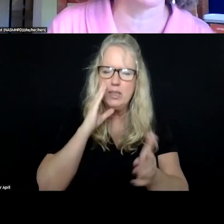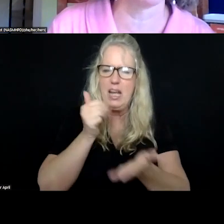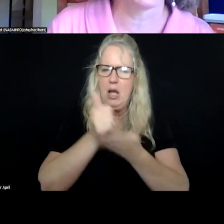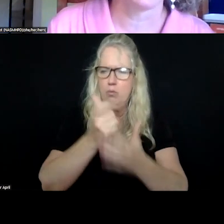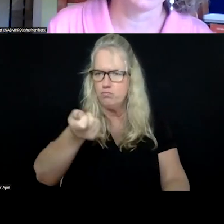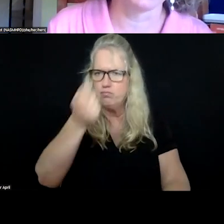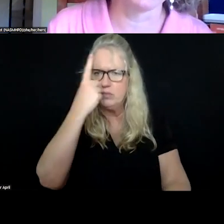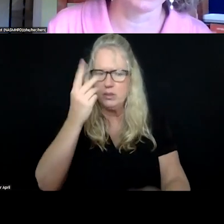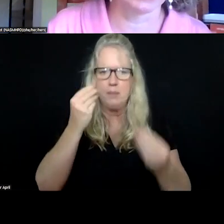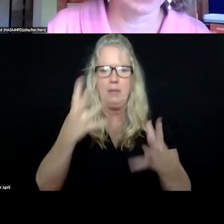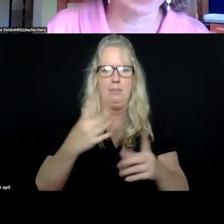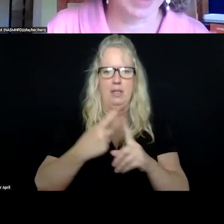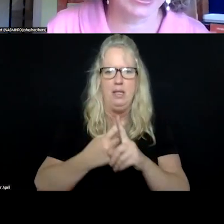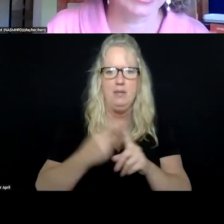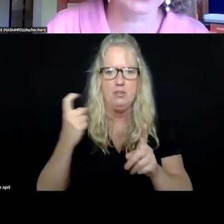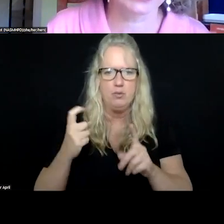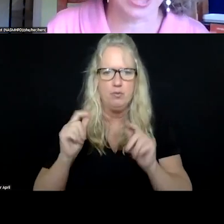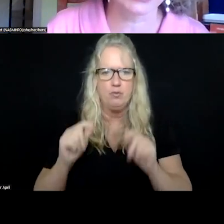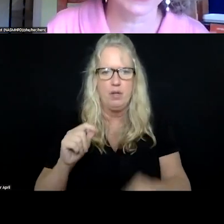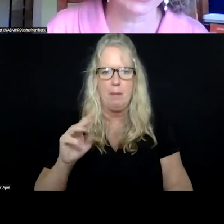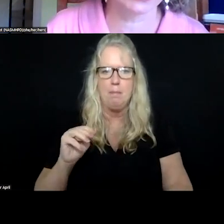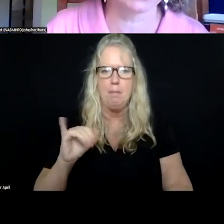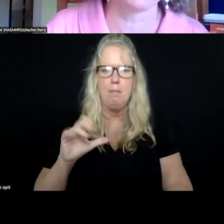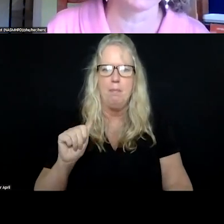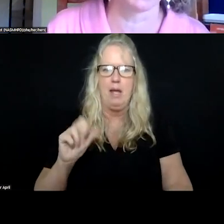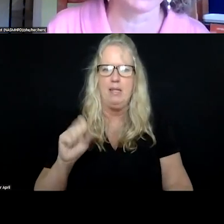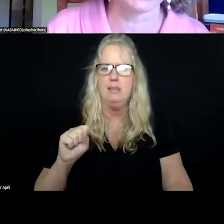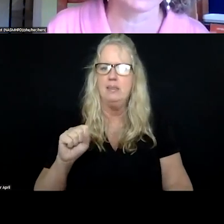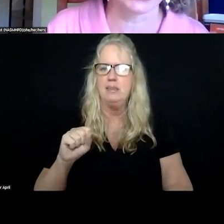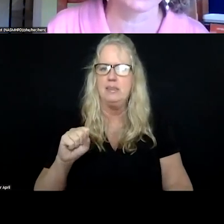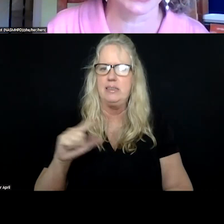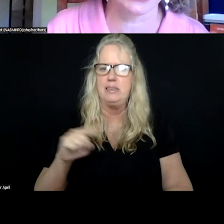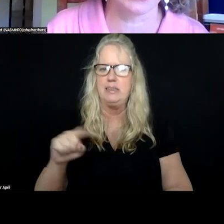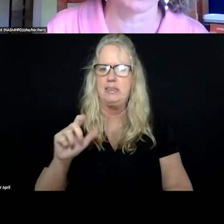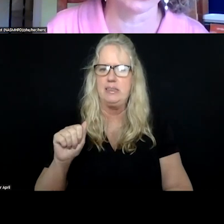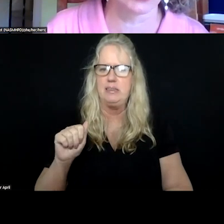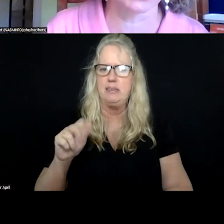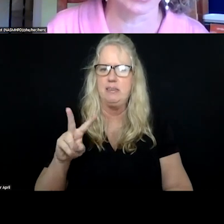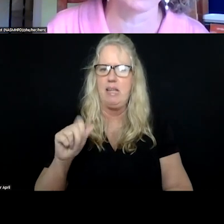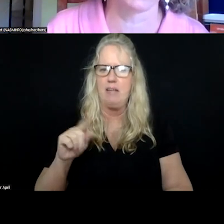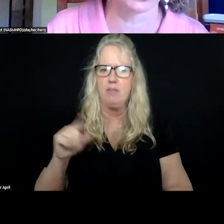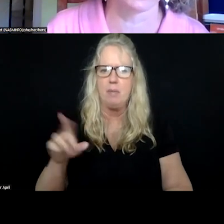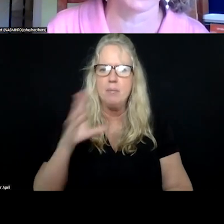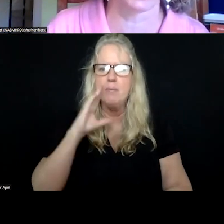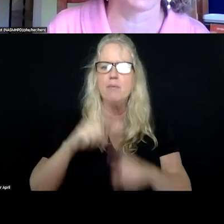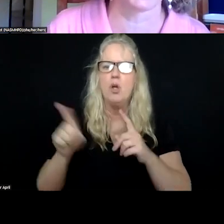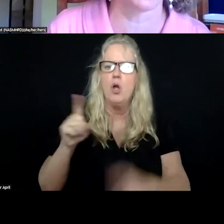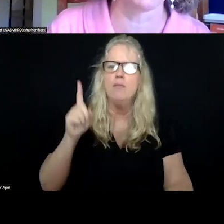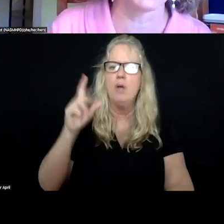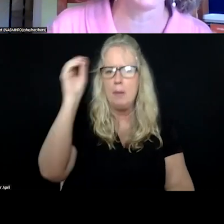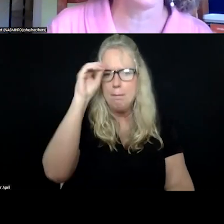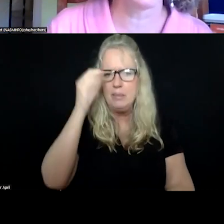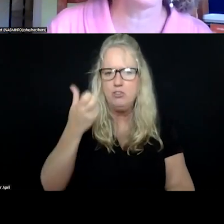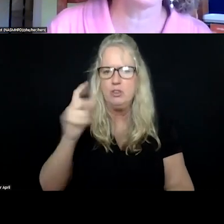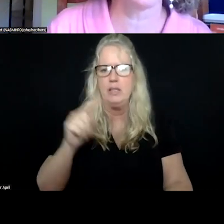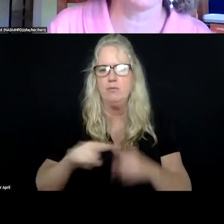is from Maya Slotsvitz, whose opinion guest essay of the New York Times for January